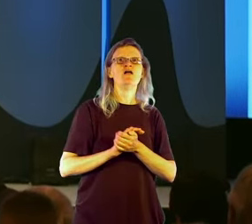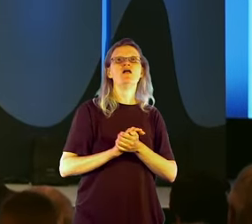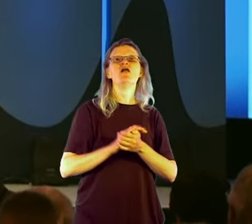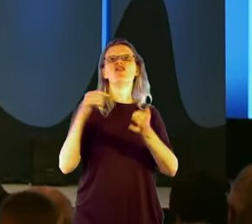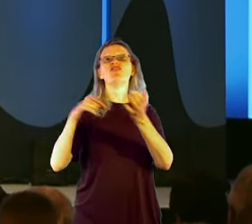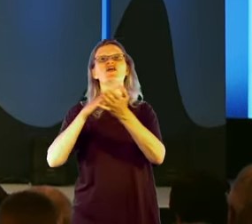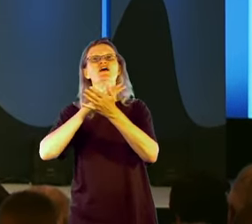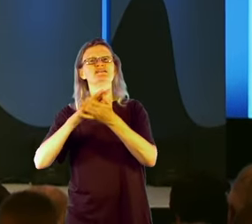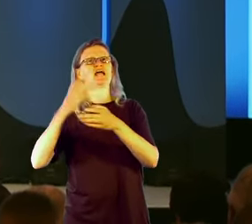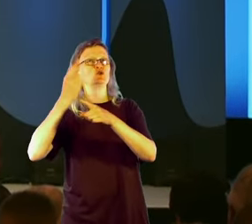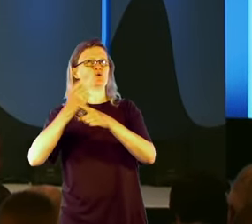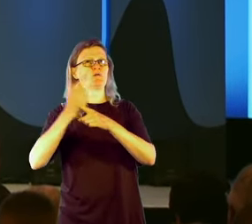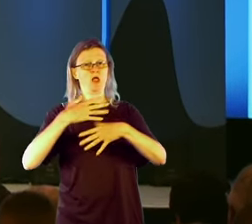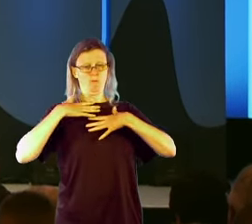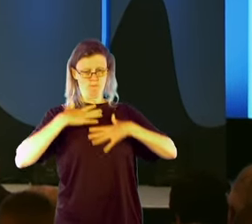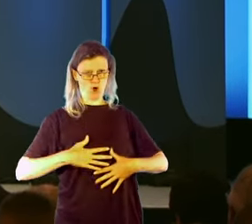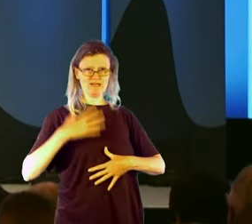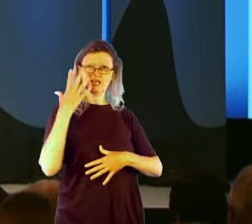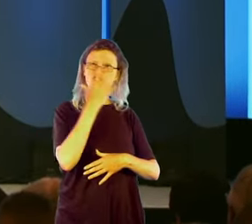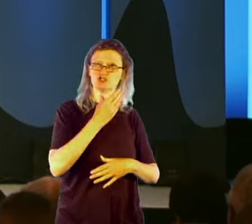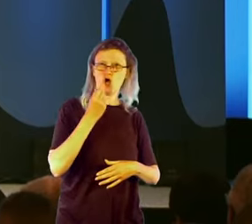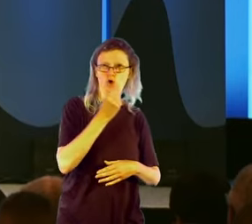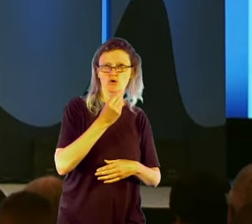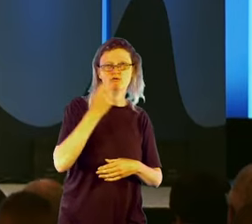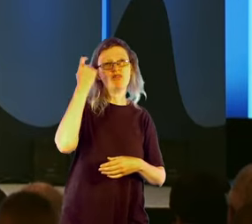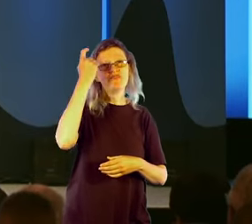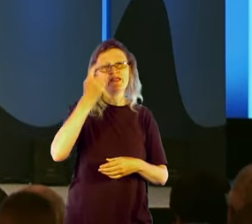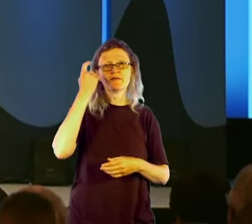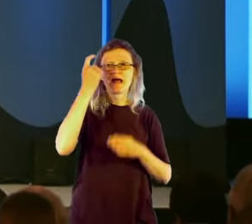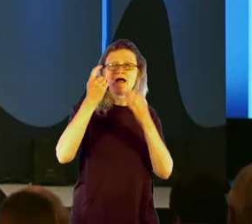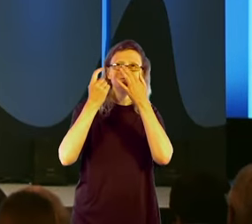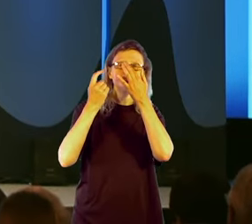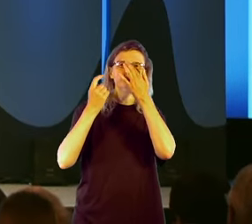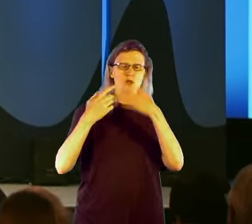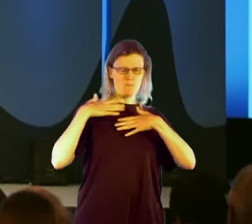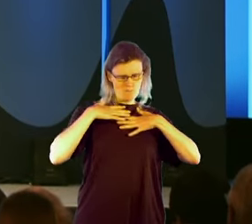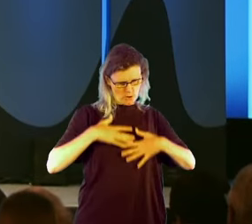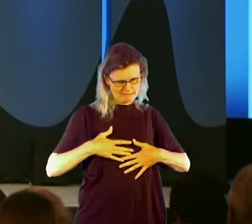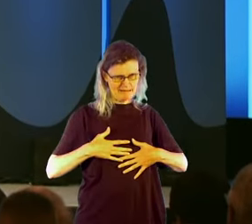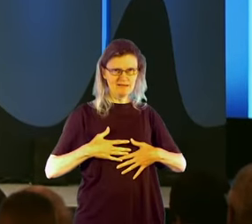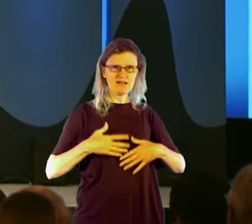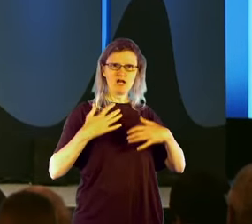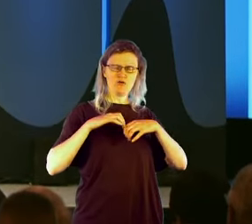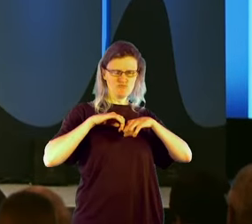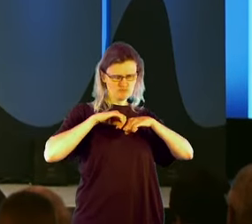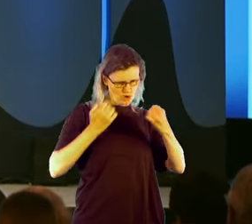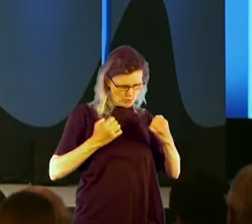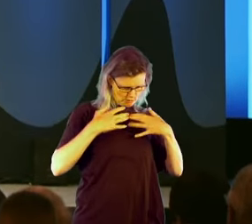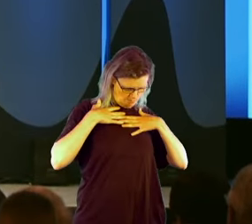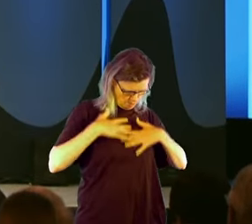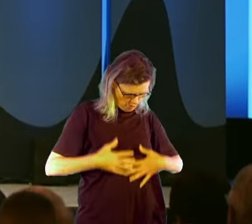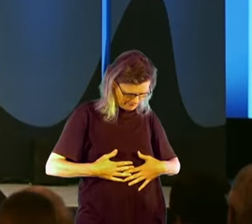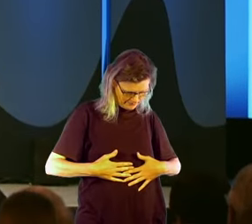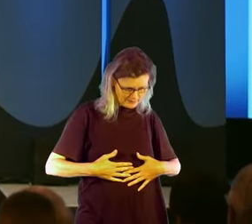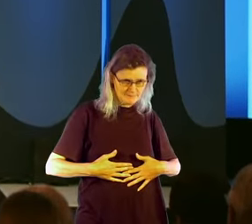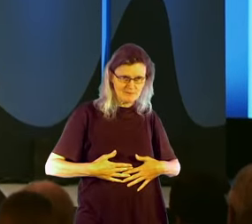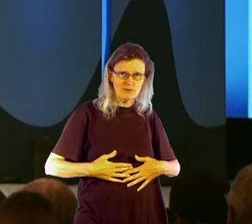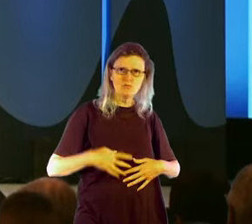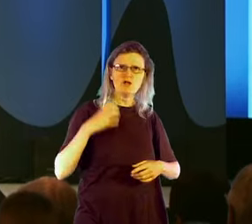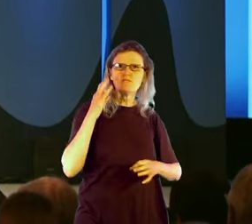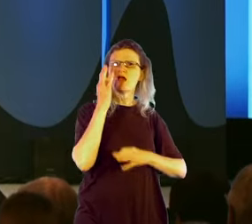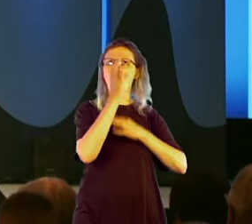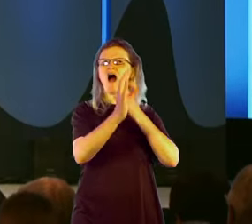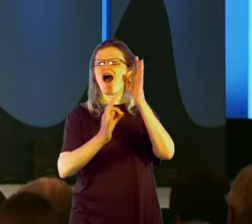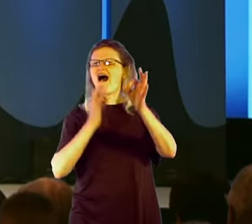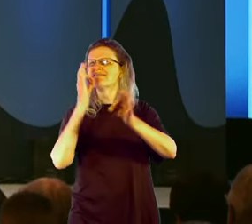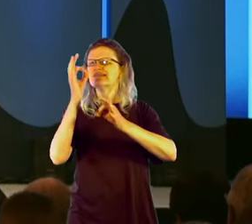We'll think more about our bodiliness as human beings, our broken bodies. We will be asking some of